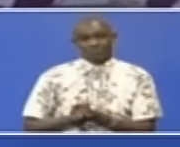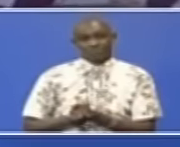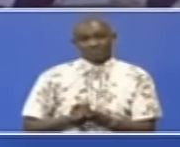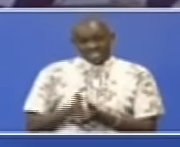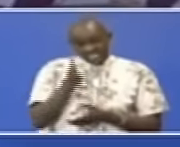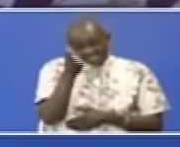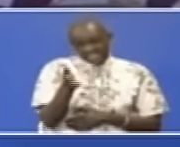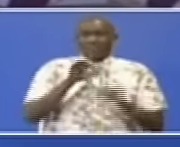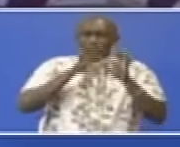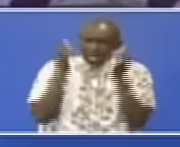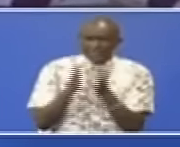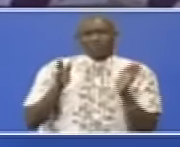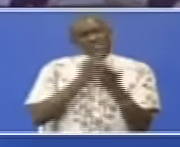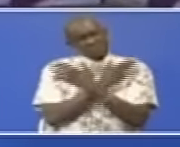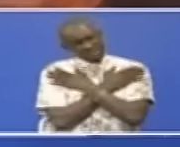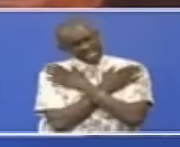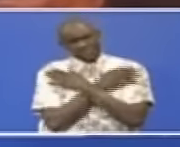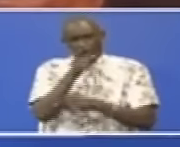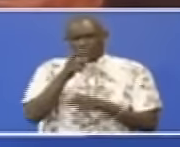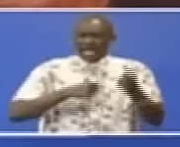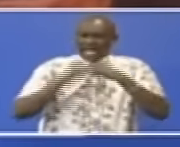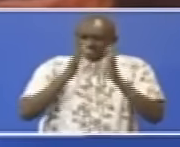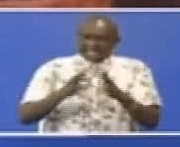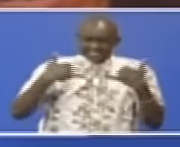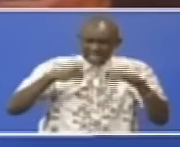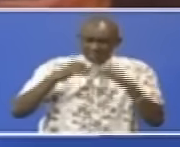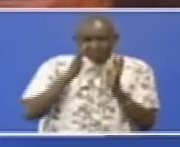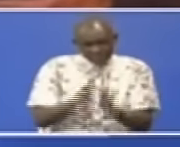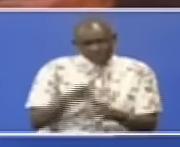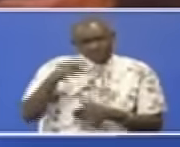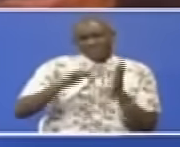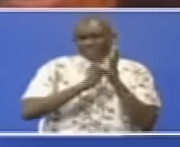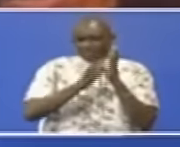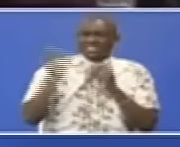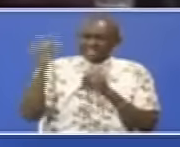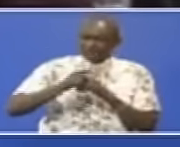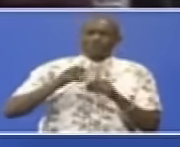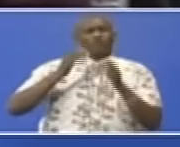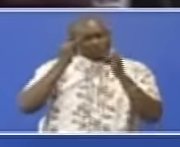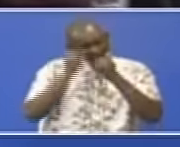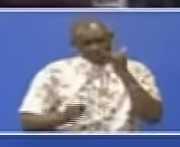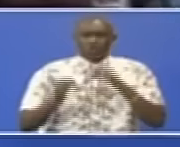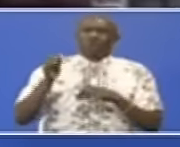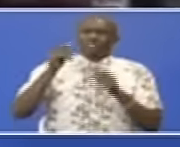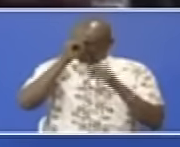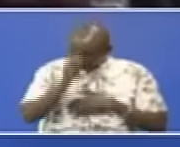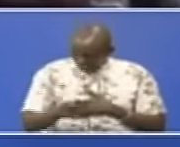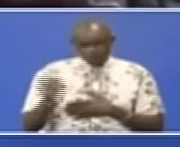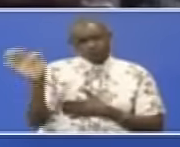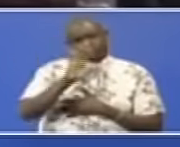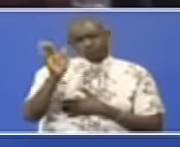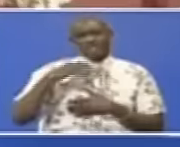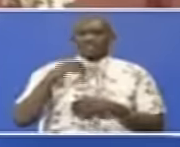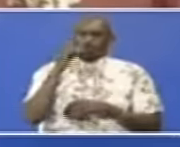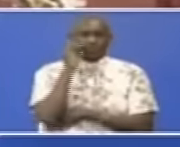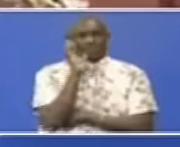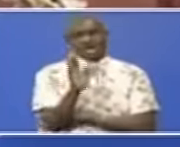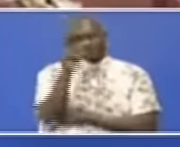The family and friends of the actor Boniface Okello were gathered for the final respects for Bokello near their Kano